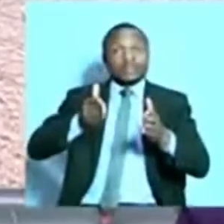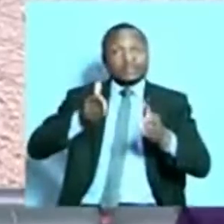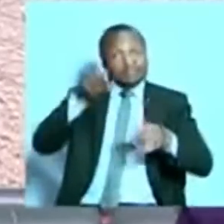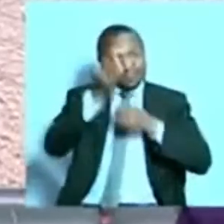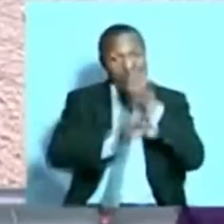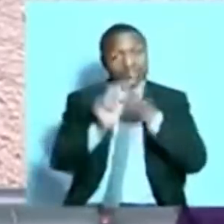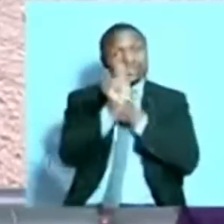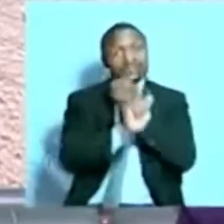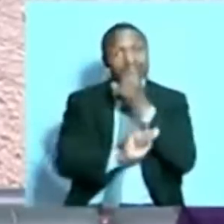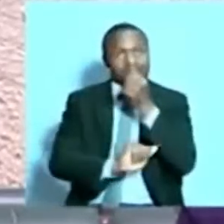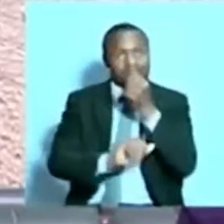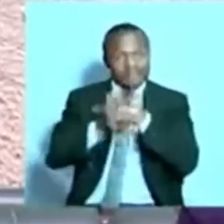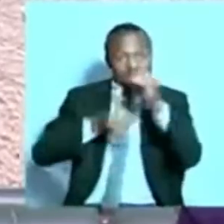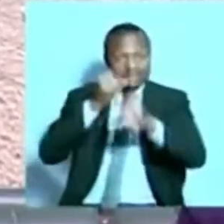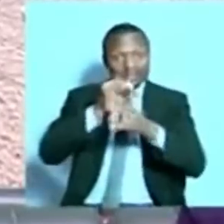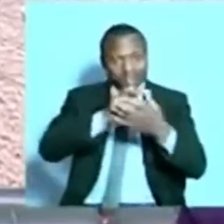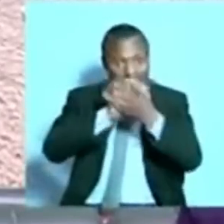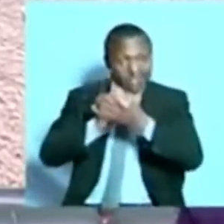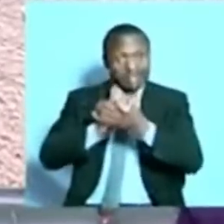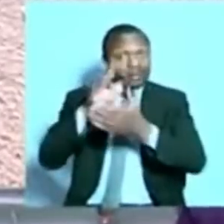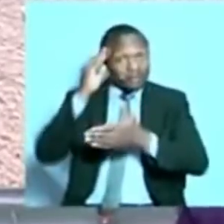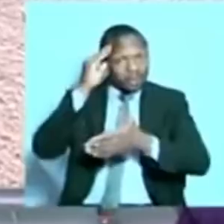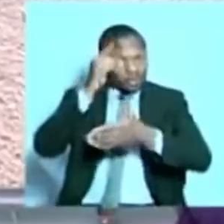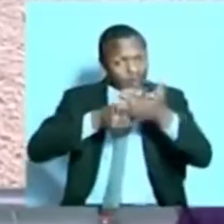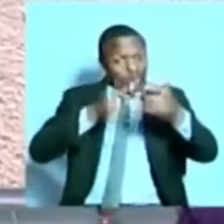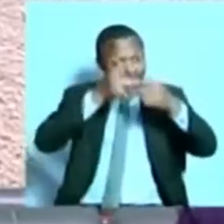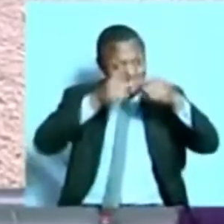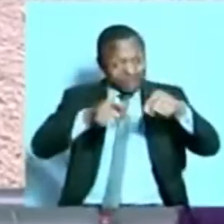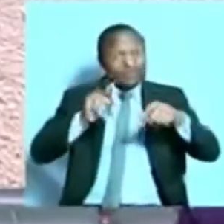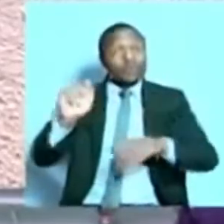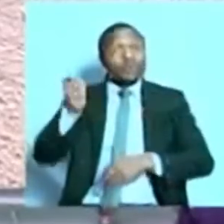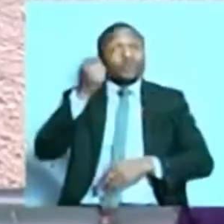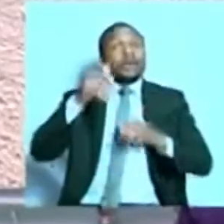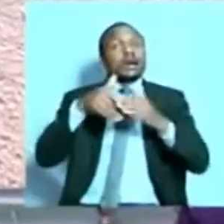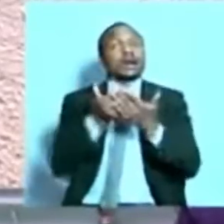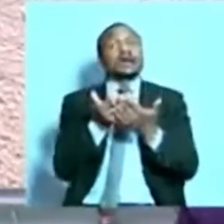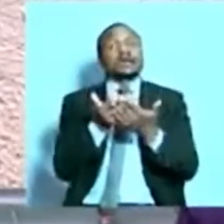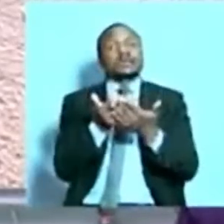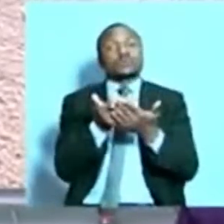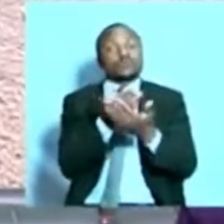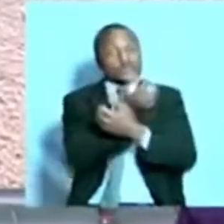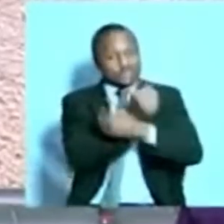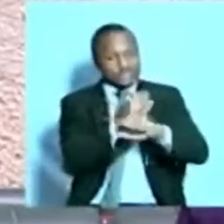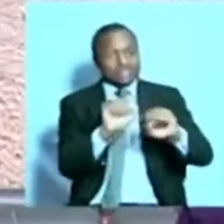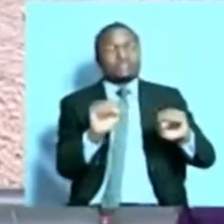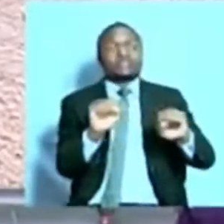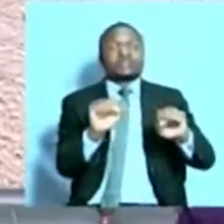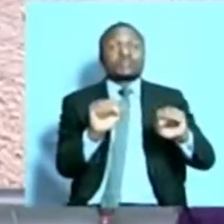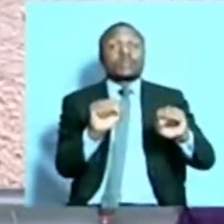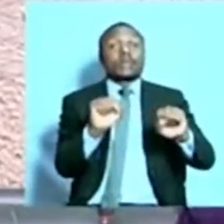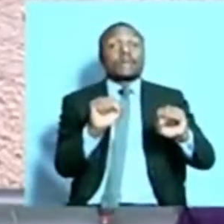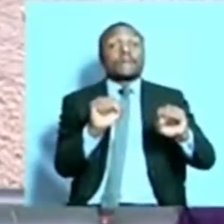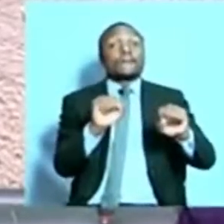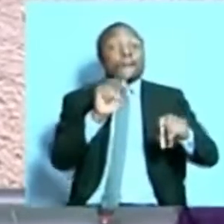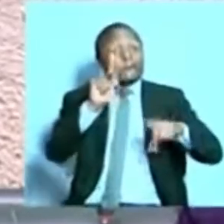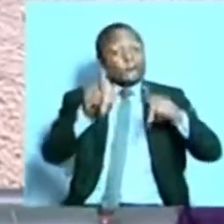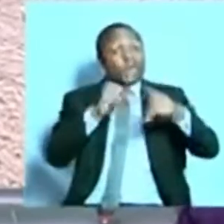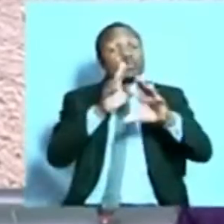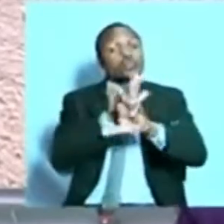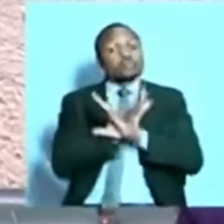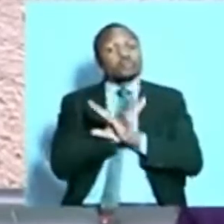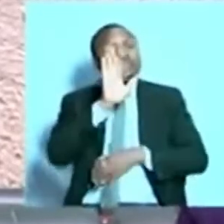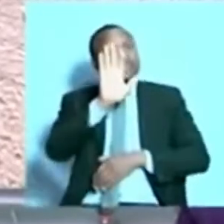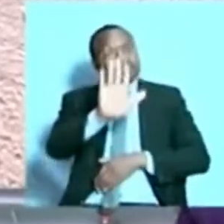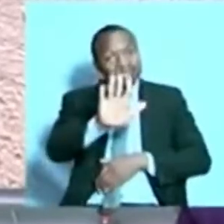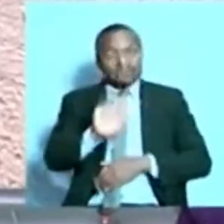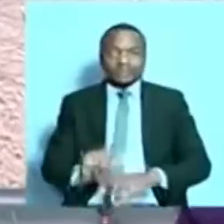out what is happening in Kenya, how safe are our Zambian people there. Have they taken